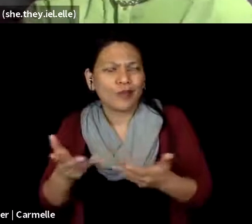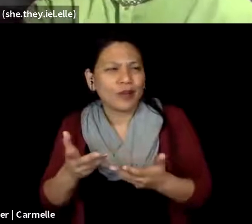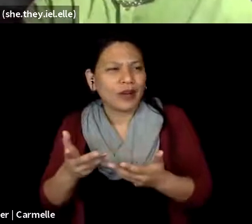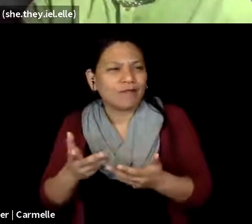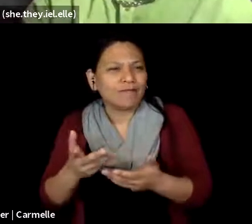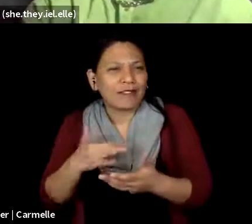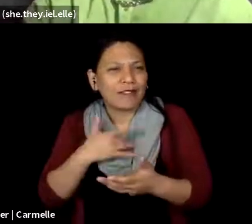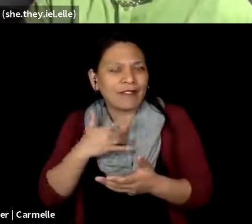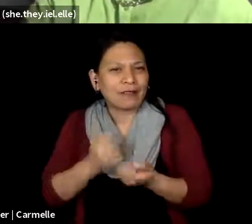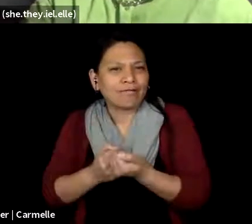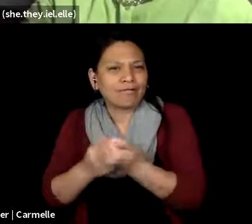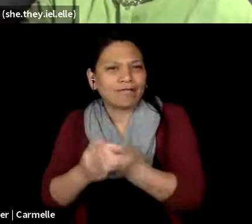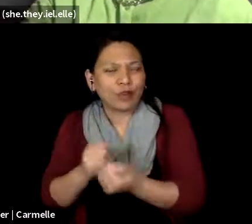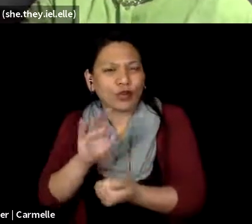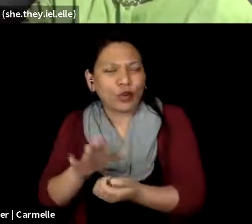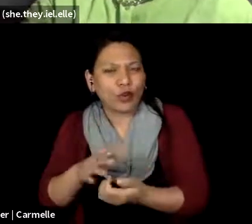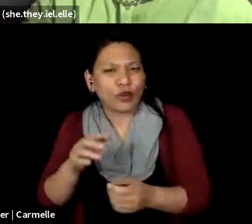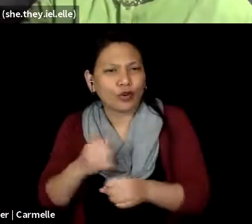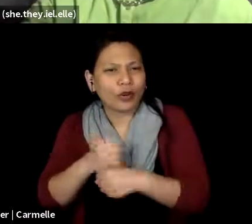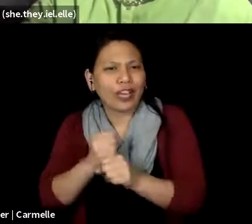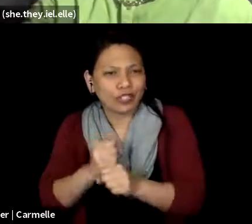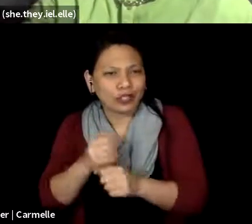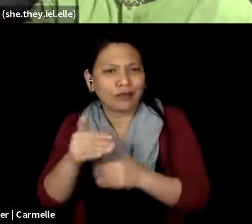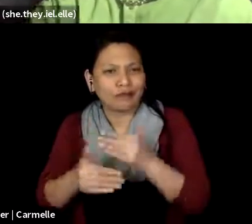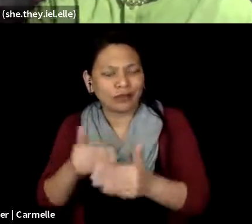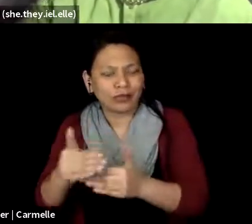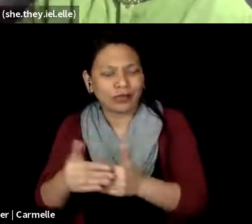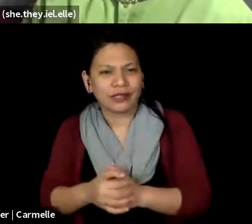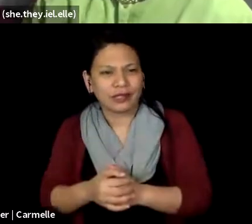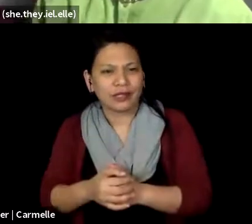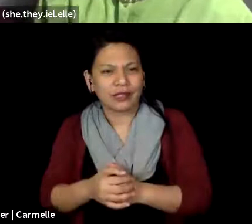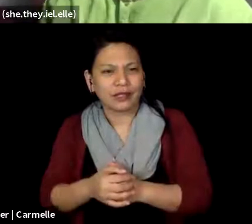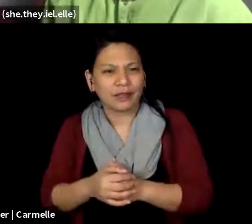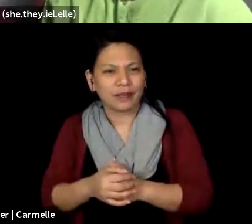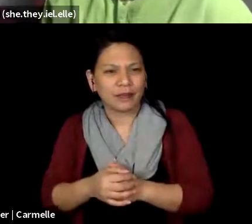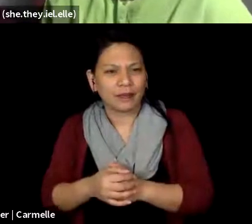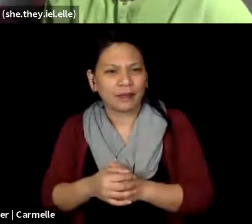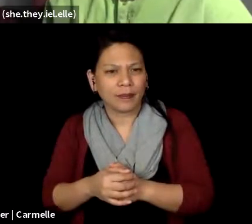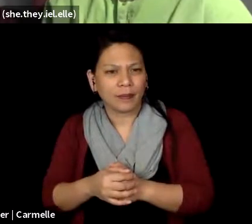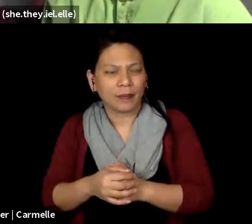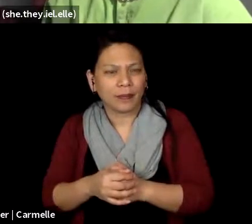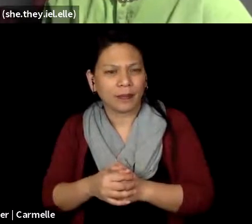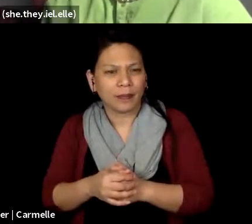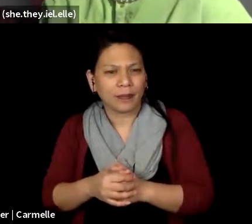And going through those series of questions, maybe as if it's somebody else, you know? I think that self-love is